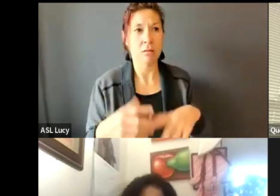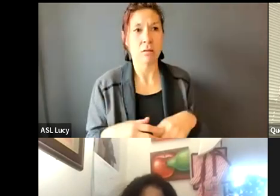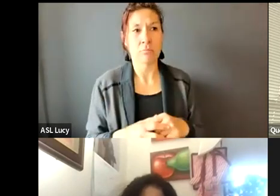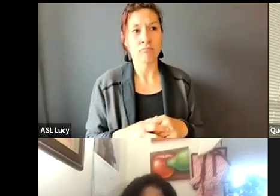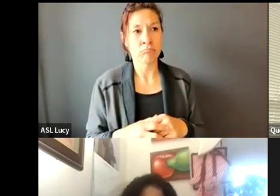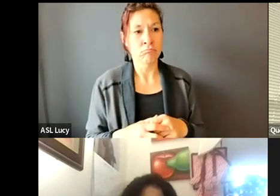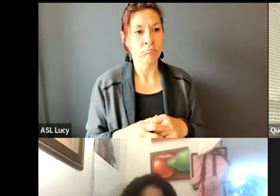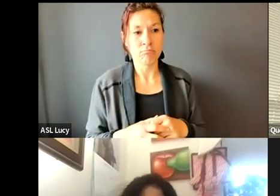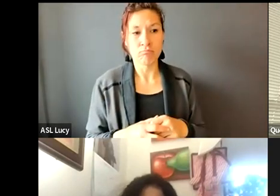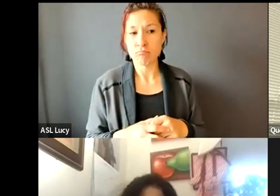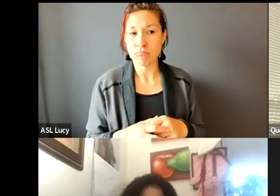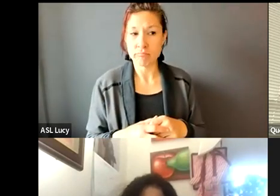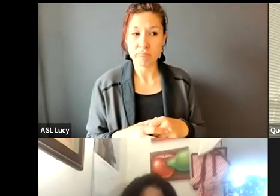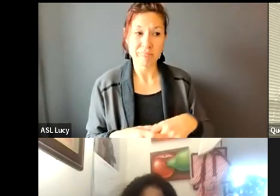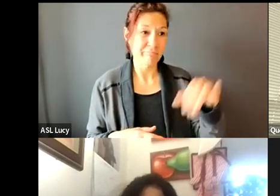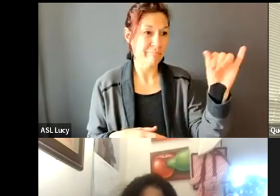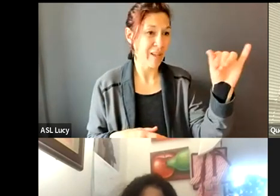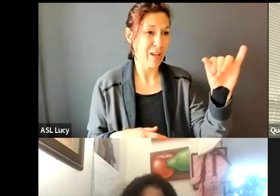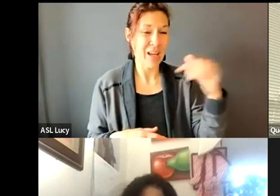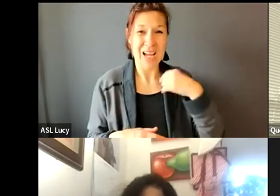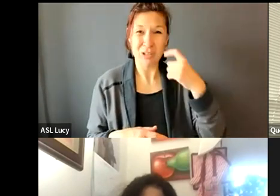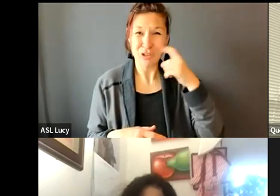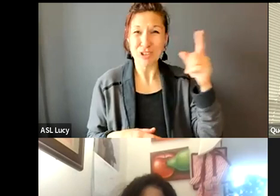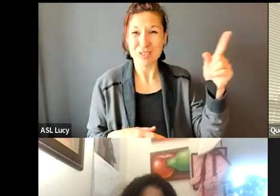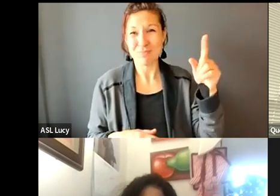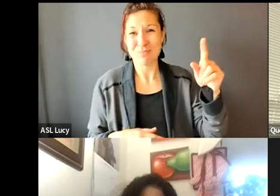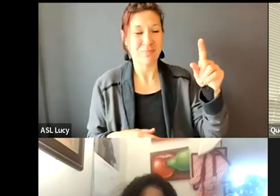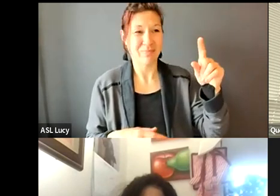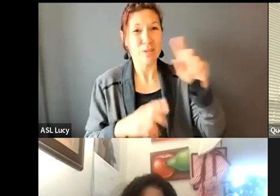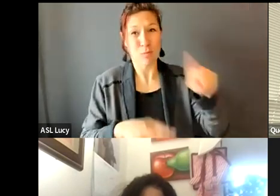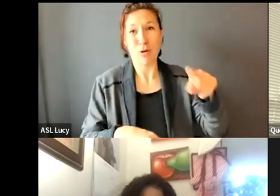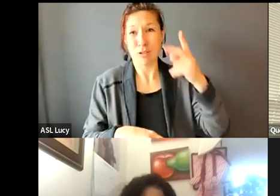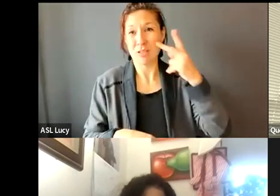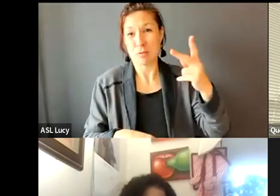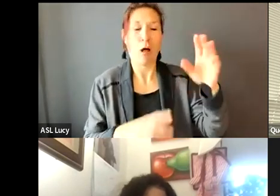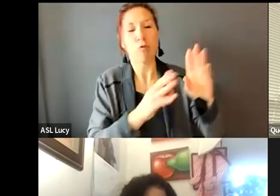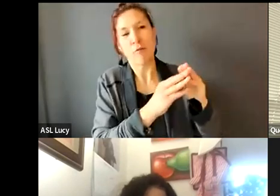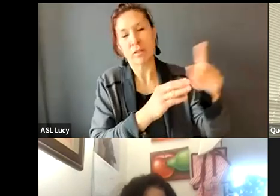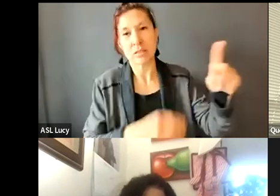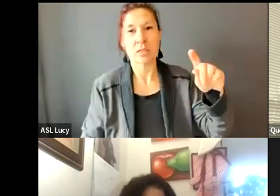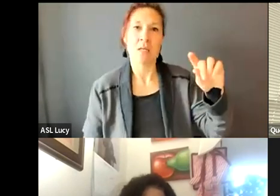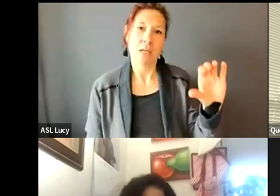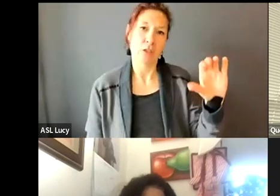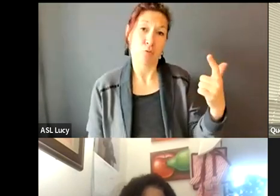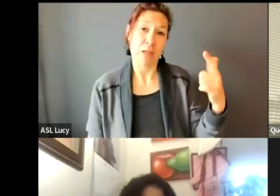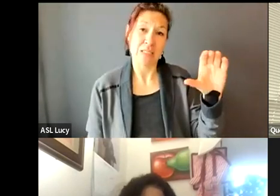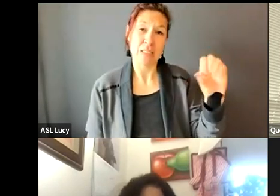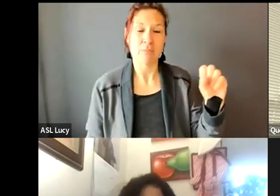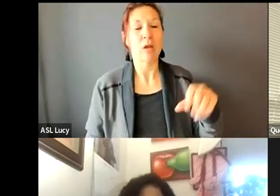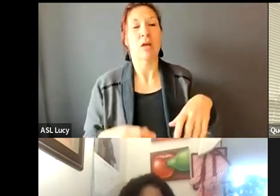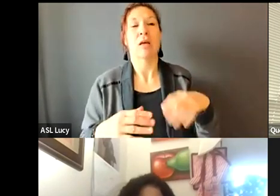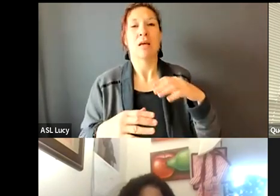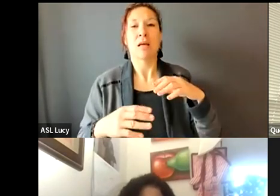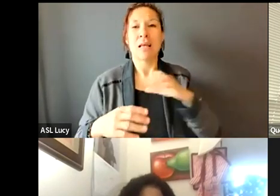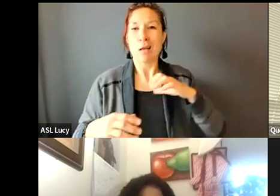and most importantly having just come back from the Council of great City Schools a conference and had an update a